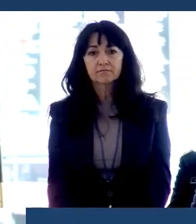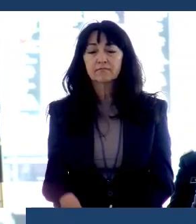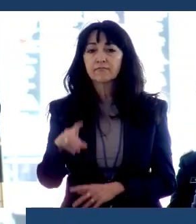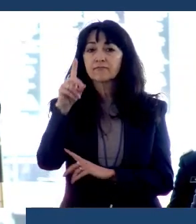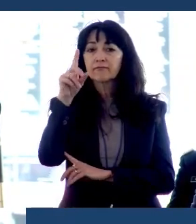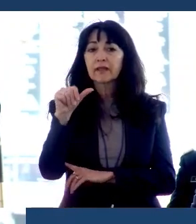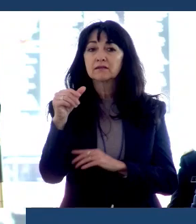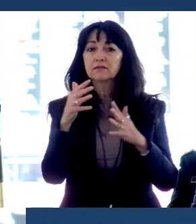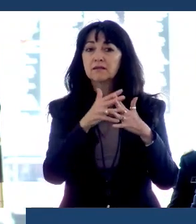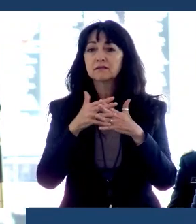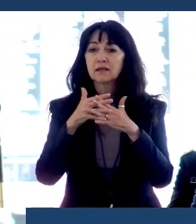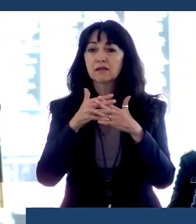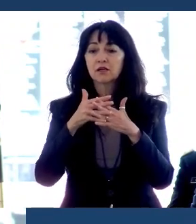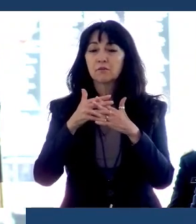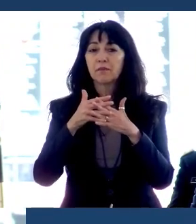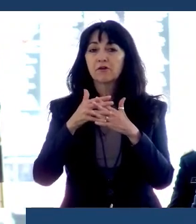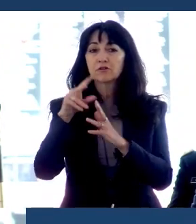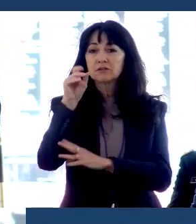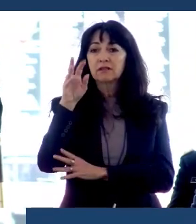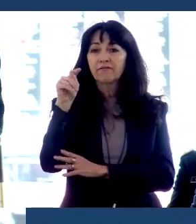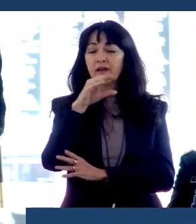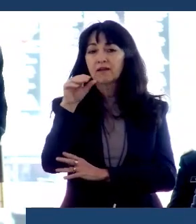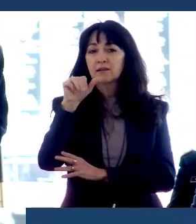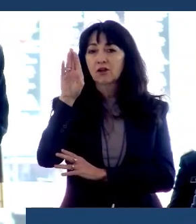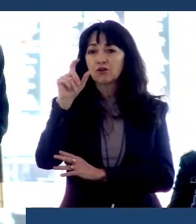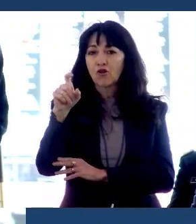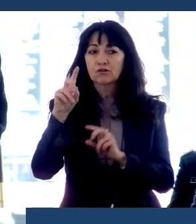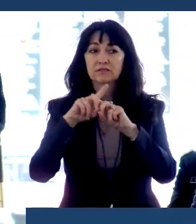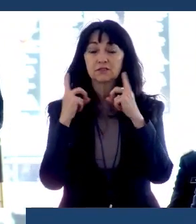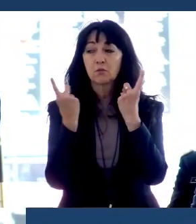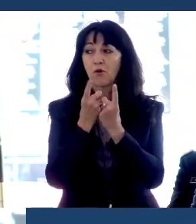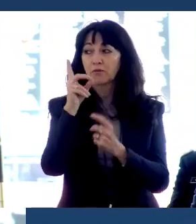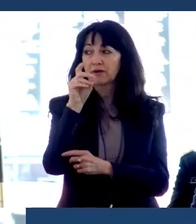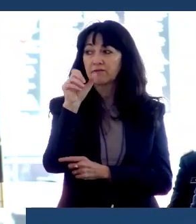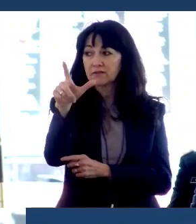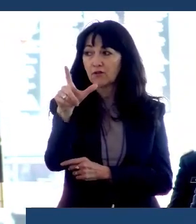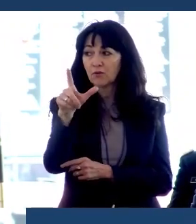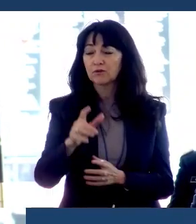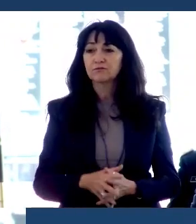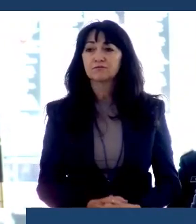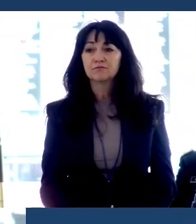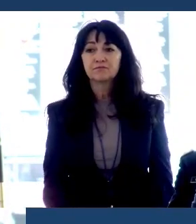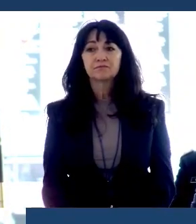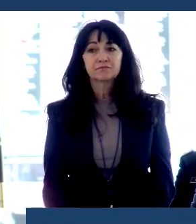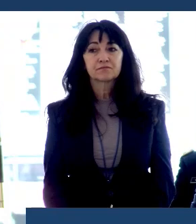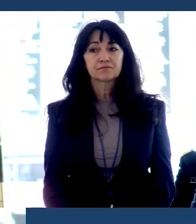Disabled American Veterans and Auxiliary Department of Delaware,